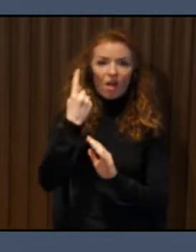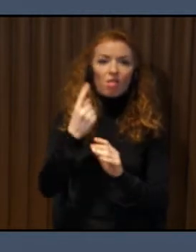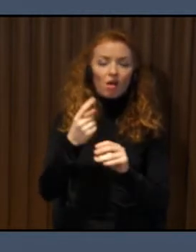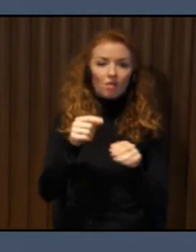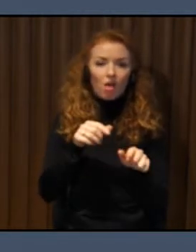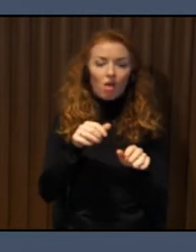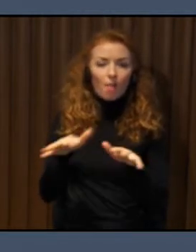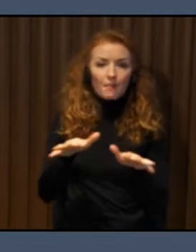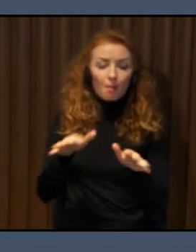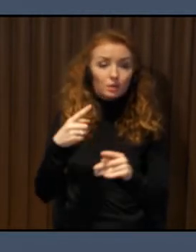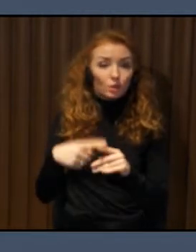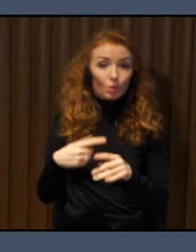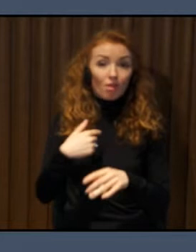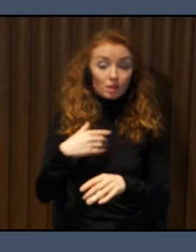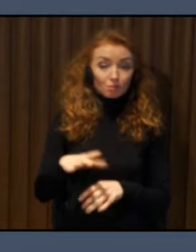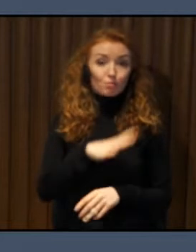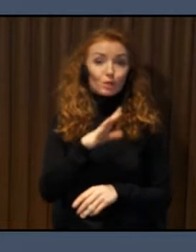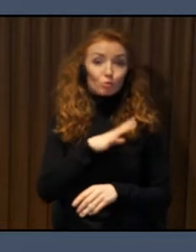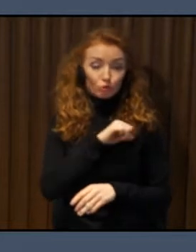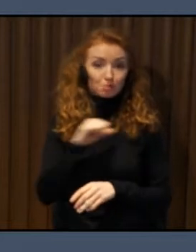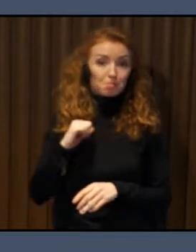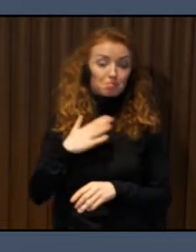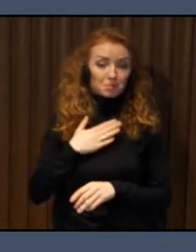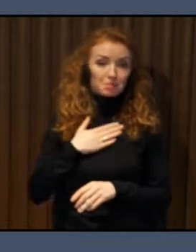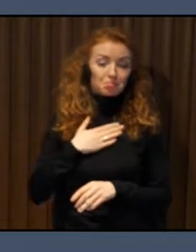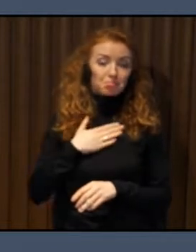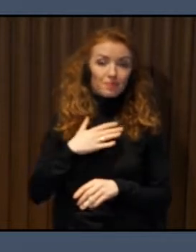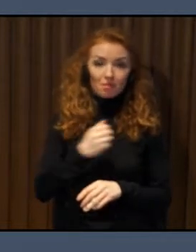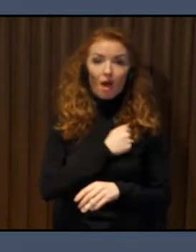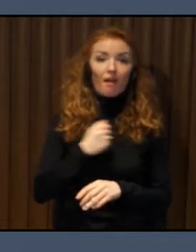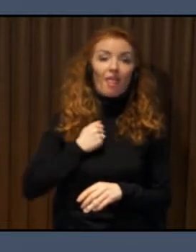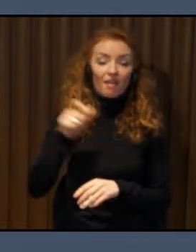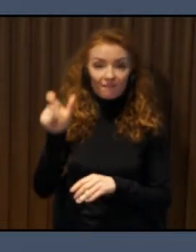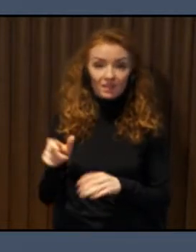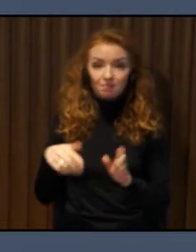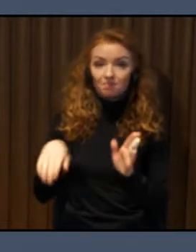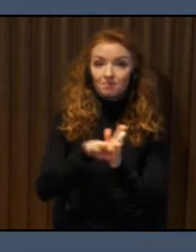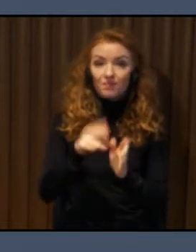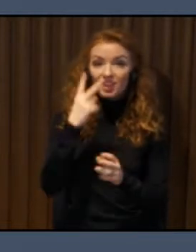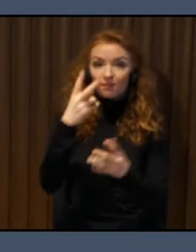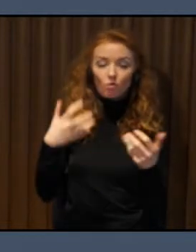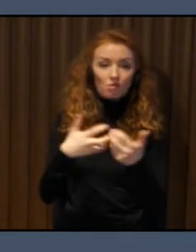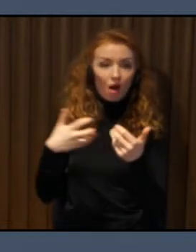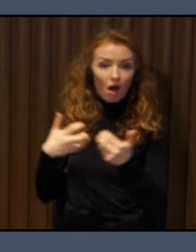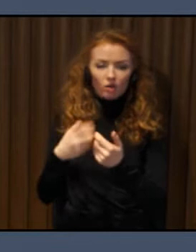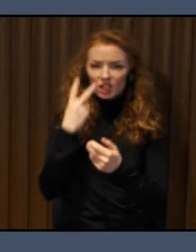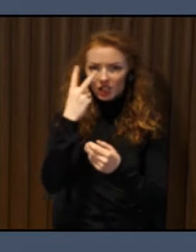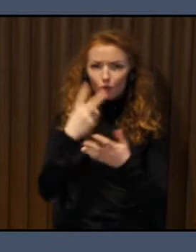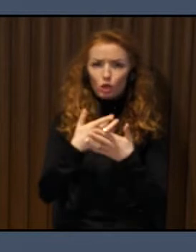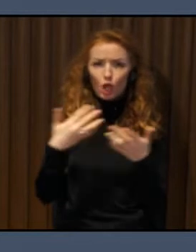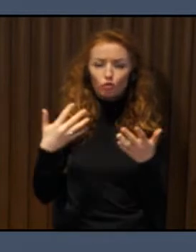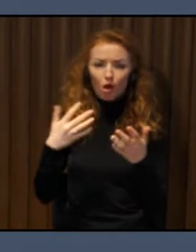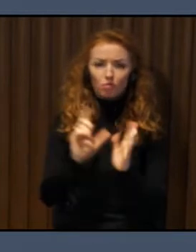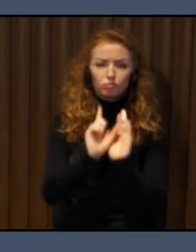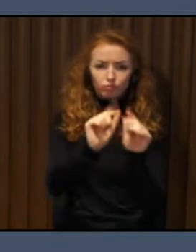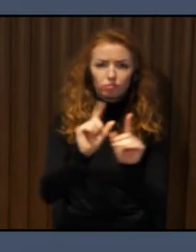I participated in 2 wars and countless operations, and I'm handling PTSD, and I had some dark